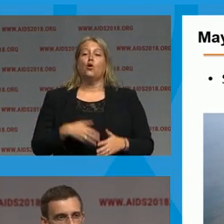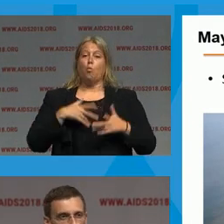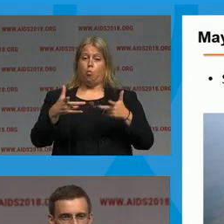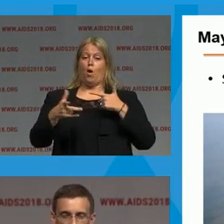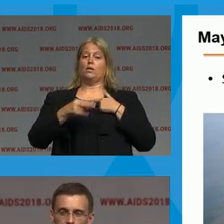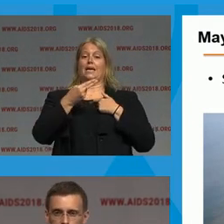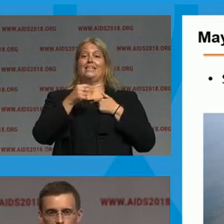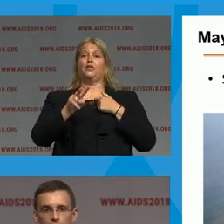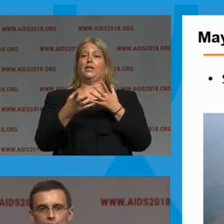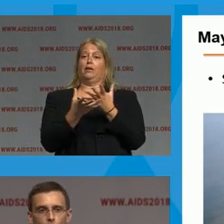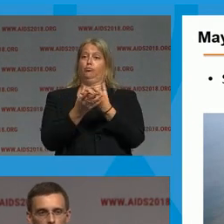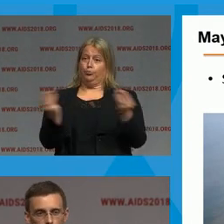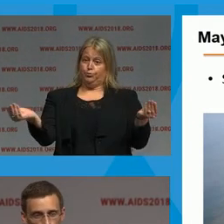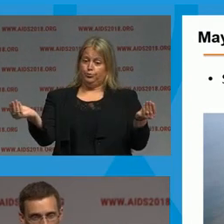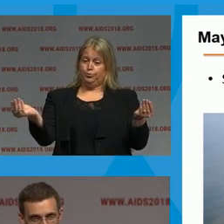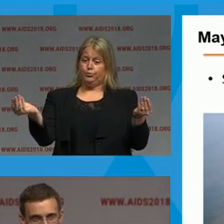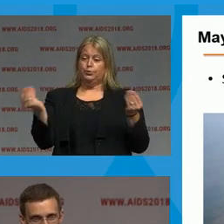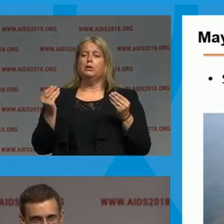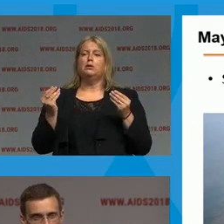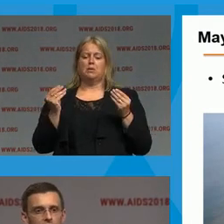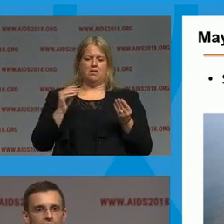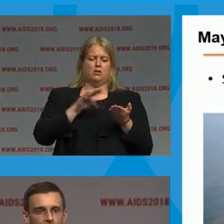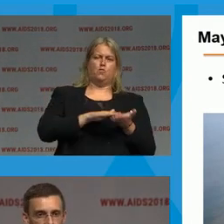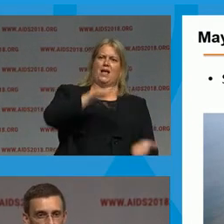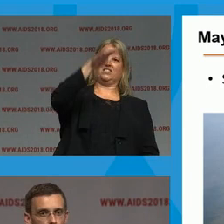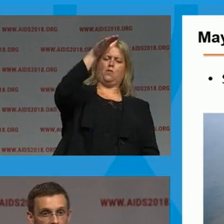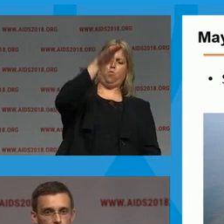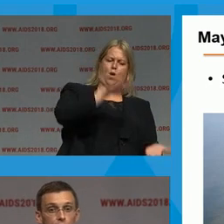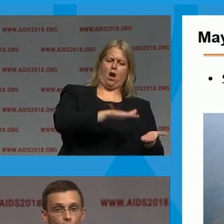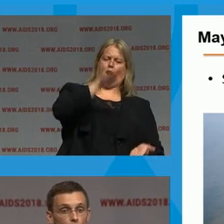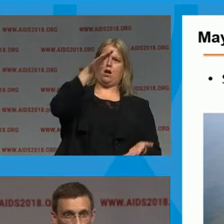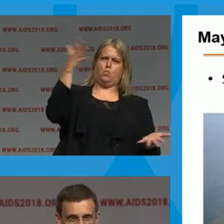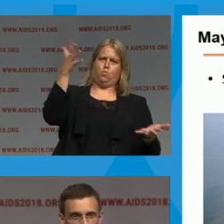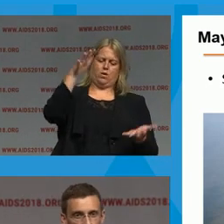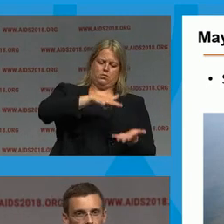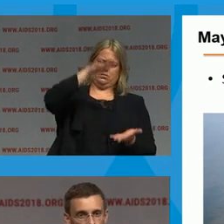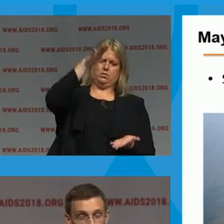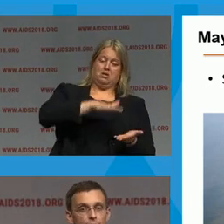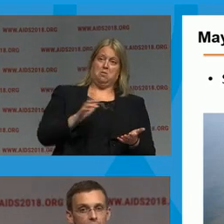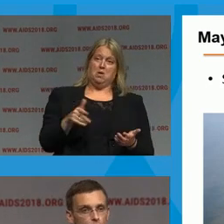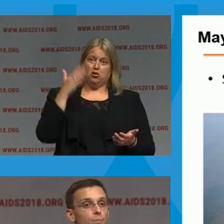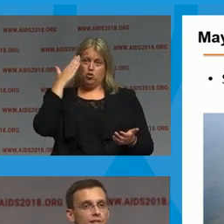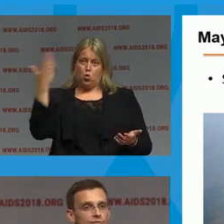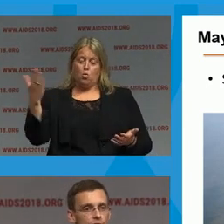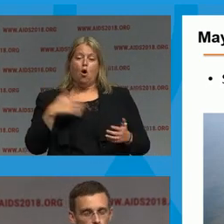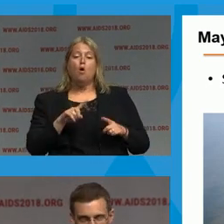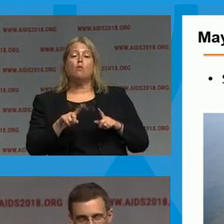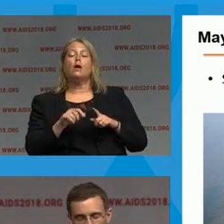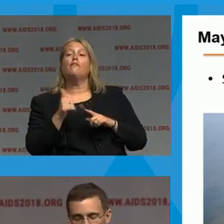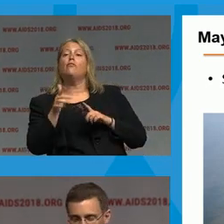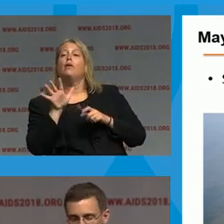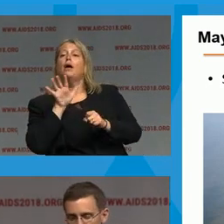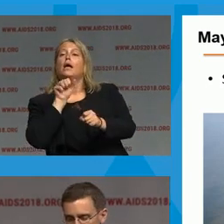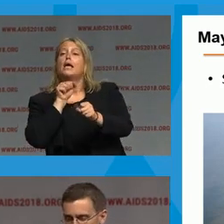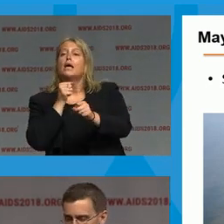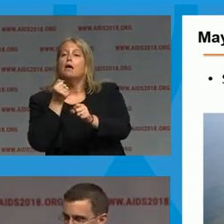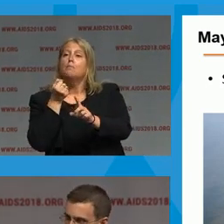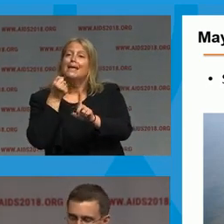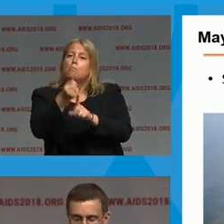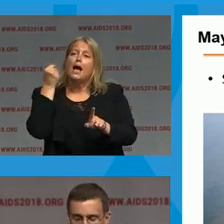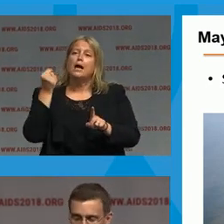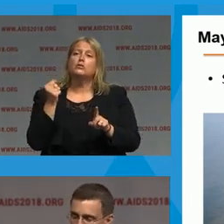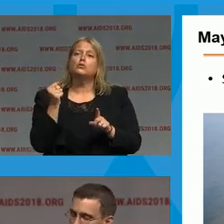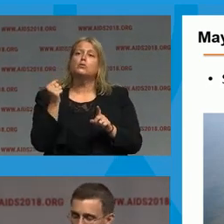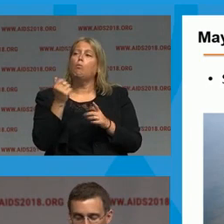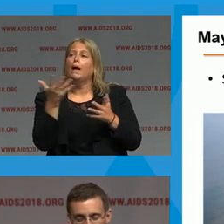need to know what size of reservoir we're dealing with, and we need to know when we've had an impact, when we've drained the reservoir to some extent,